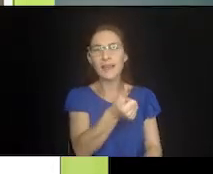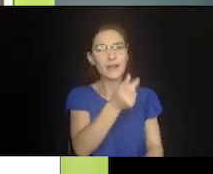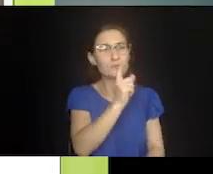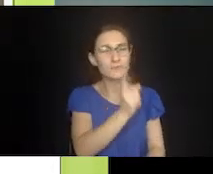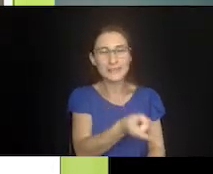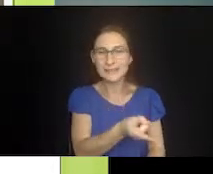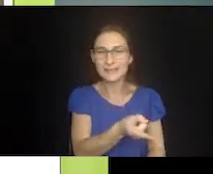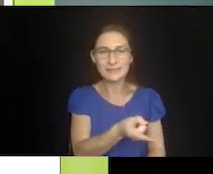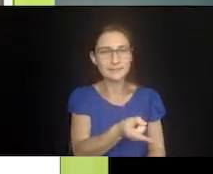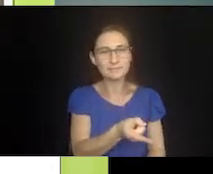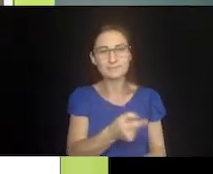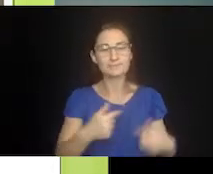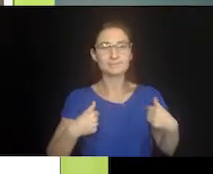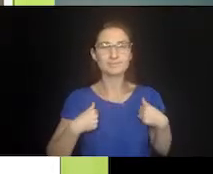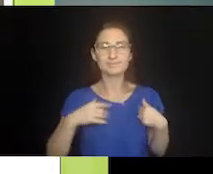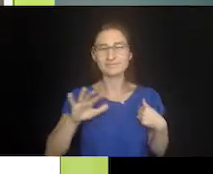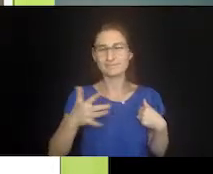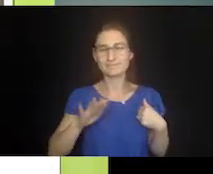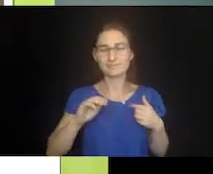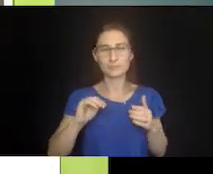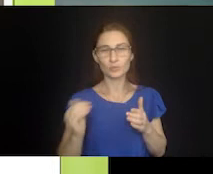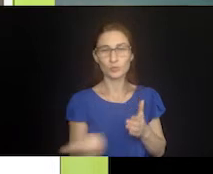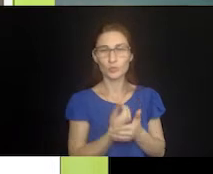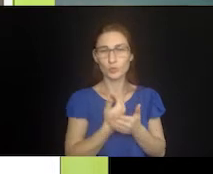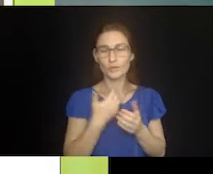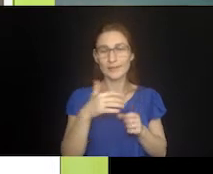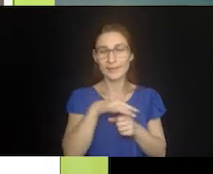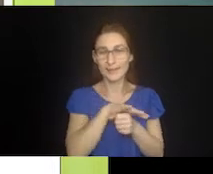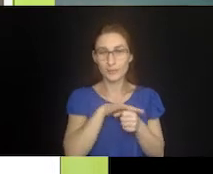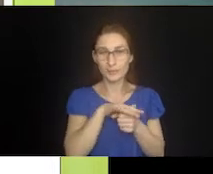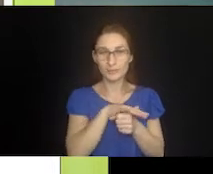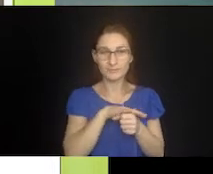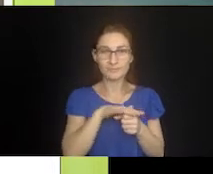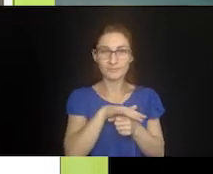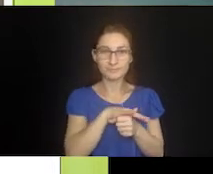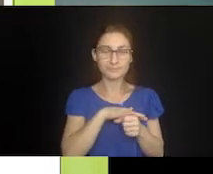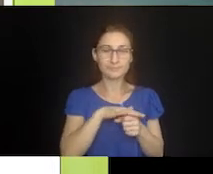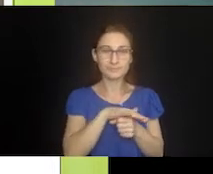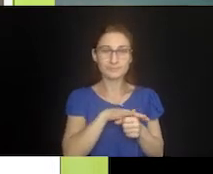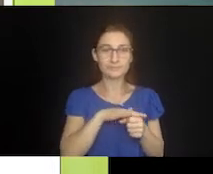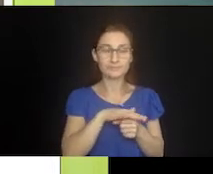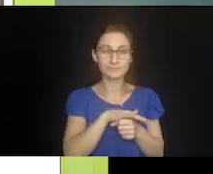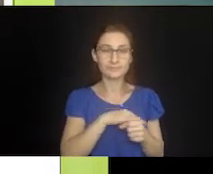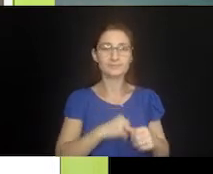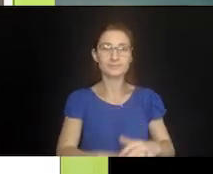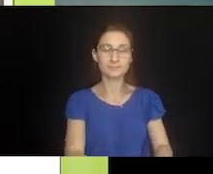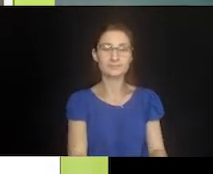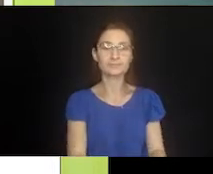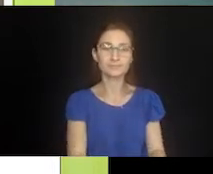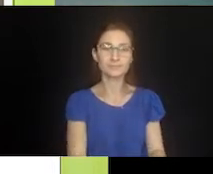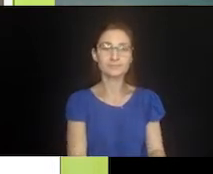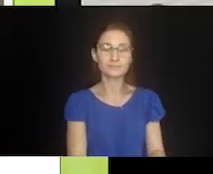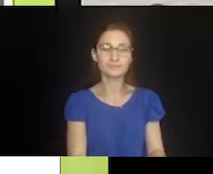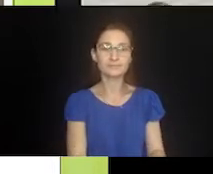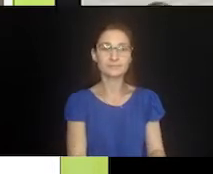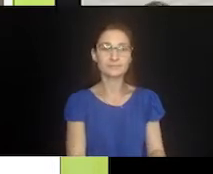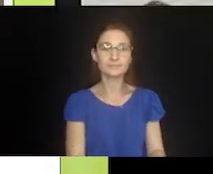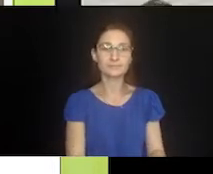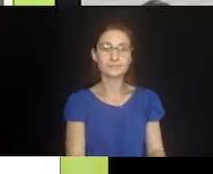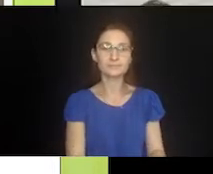Well, not really, because I'm kind of new to this area. Mhm.